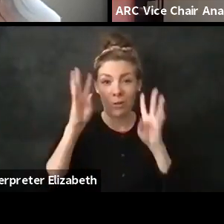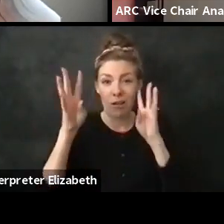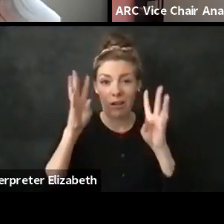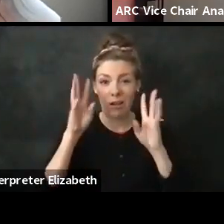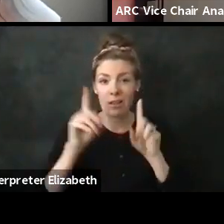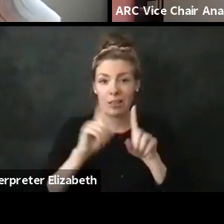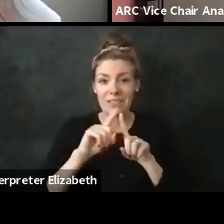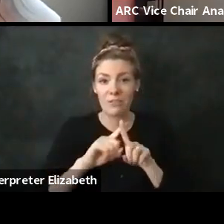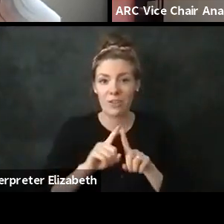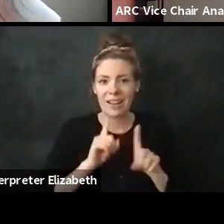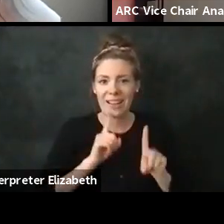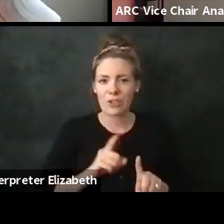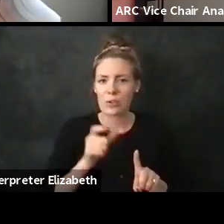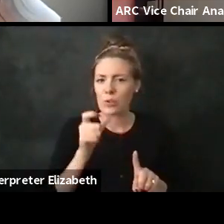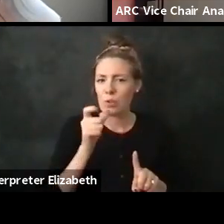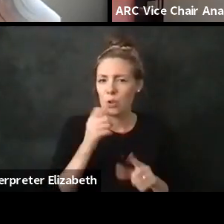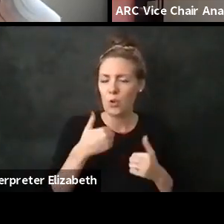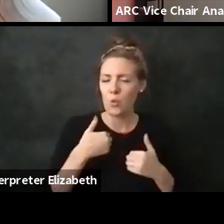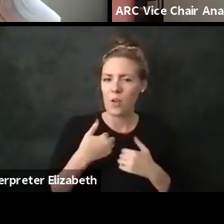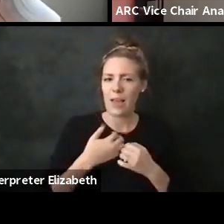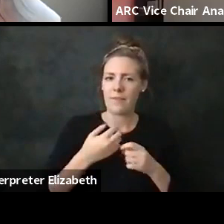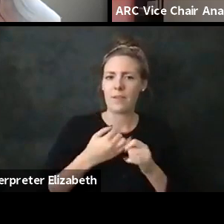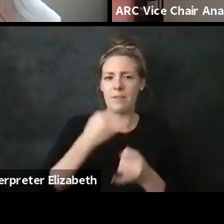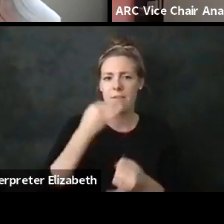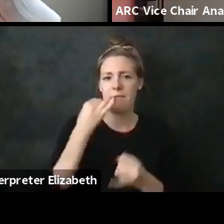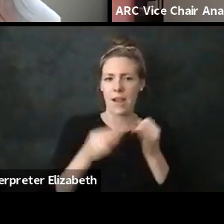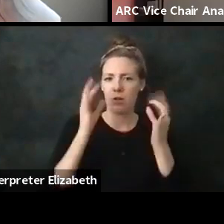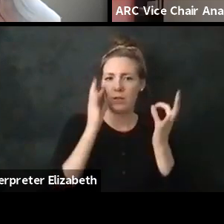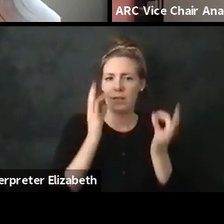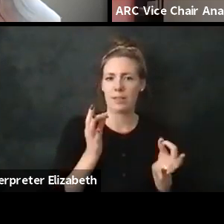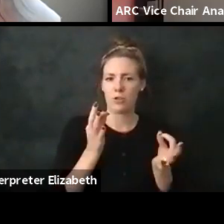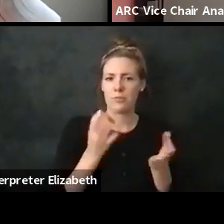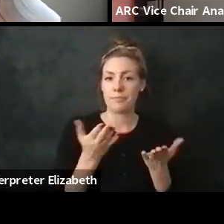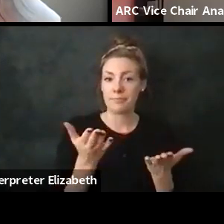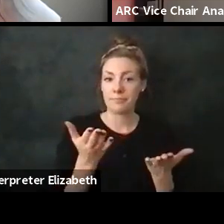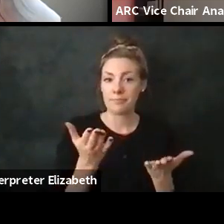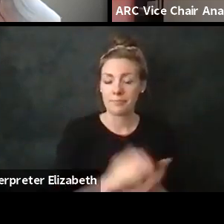answers. Who's going to have the final word on what those neighborhoods are?